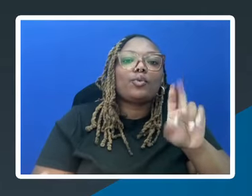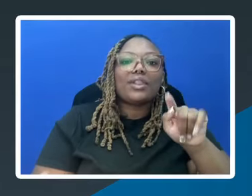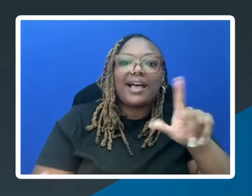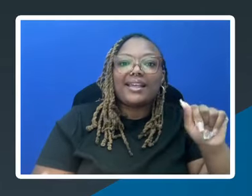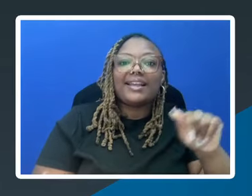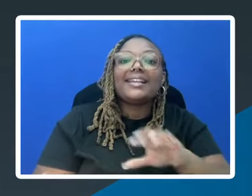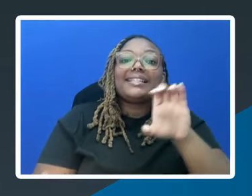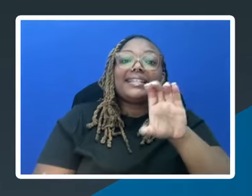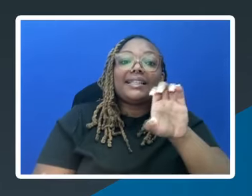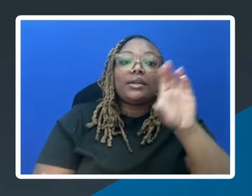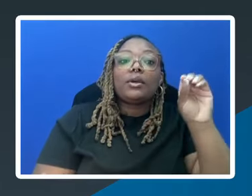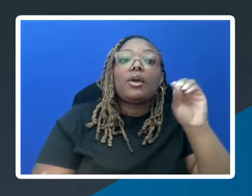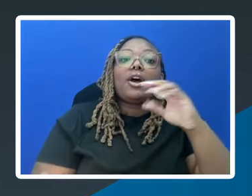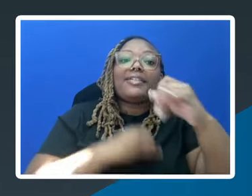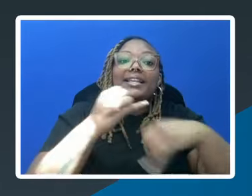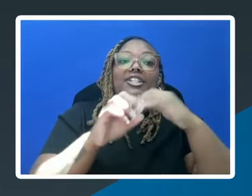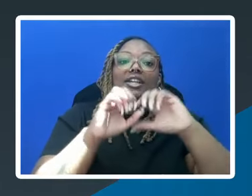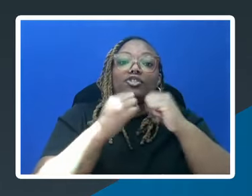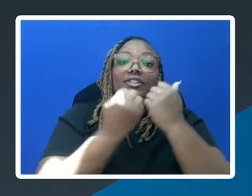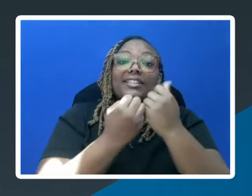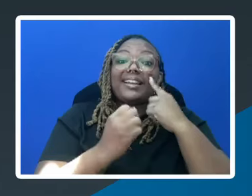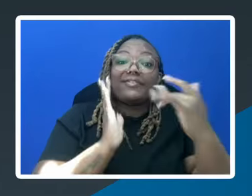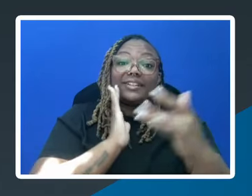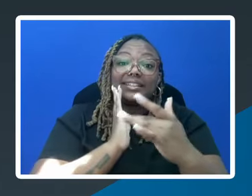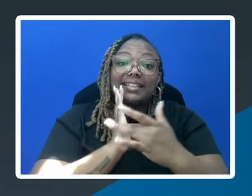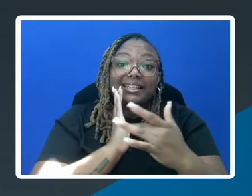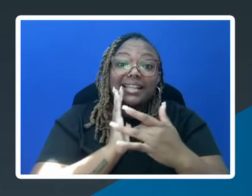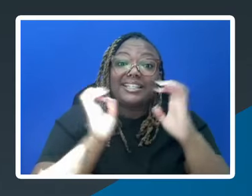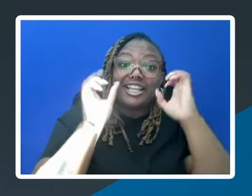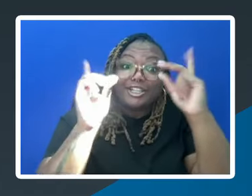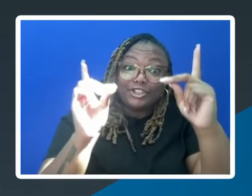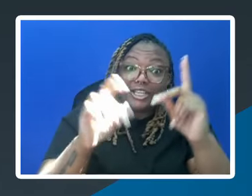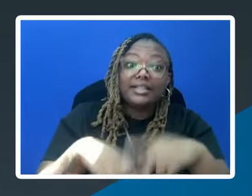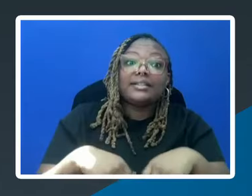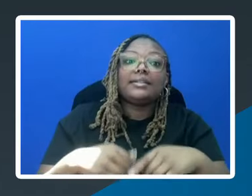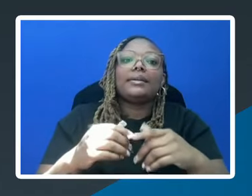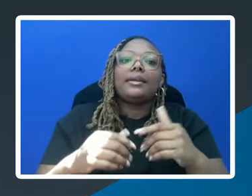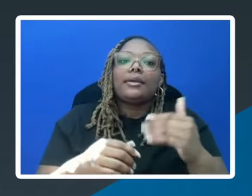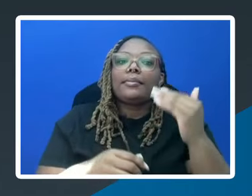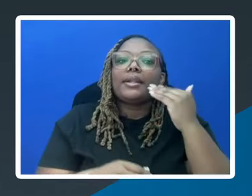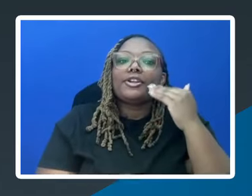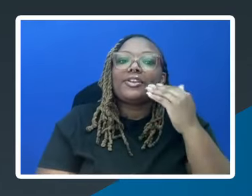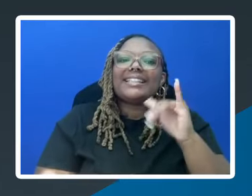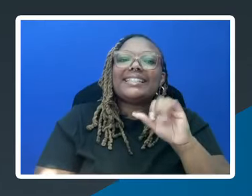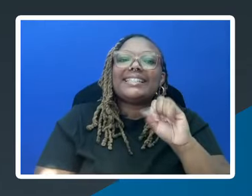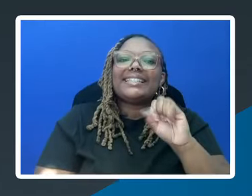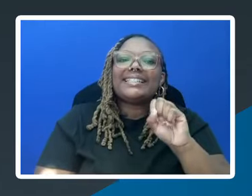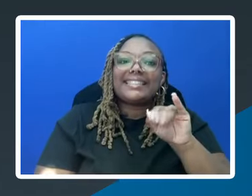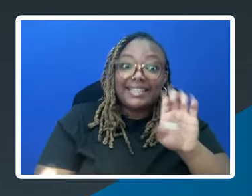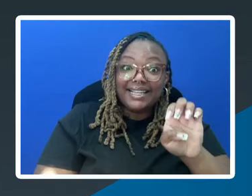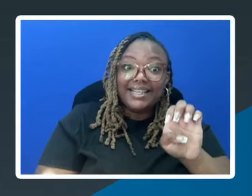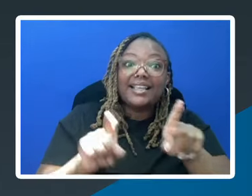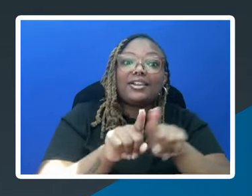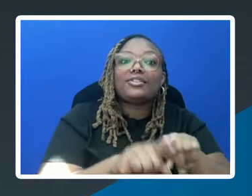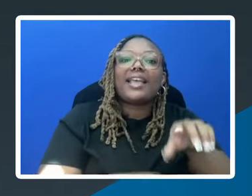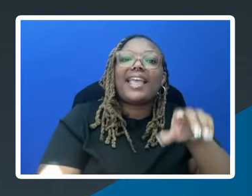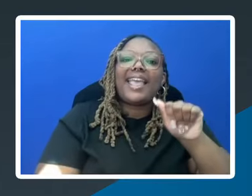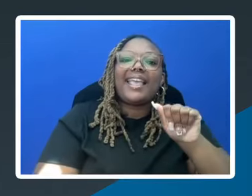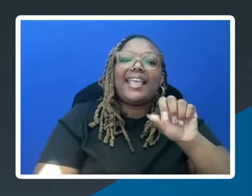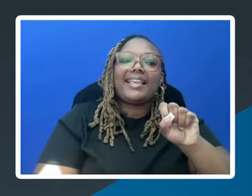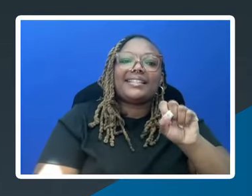International Society for Technology and Education, better known as ISTE, and ASCD, where he